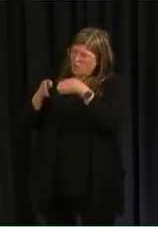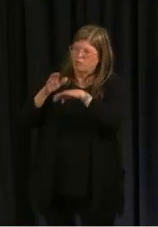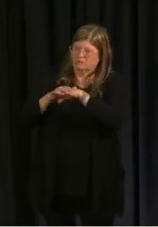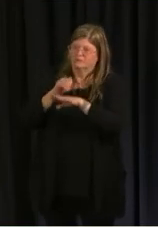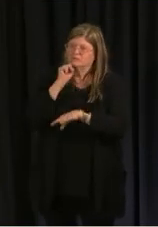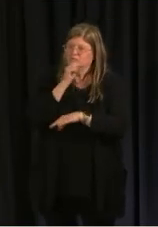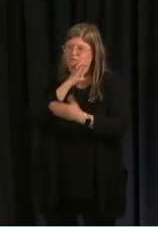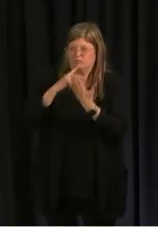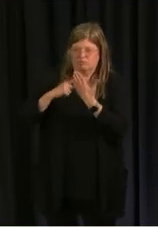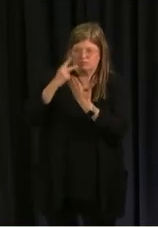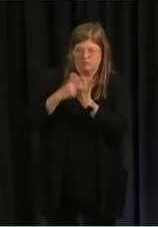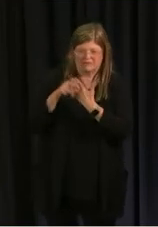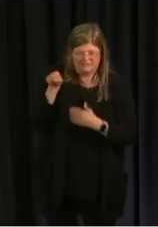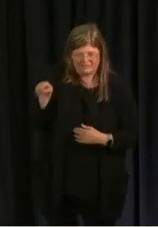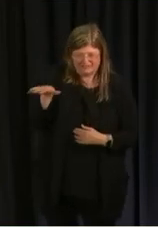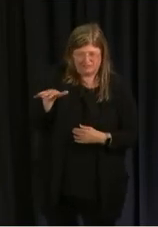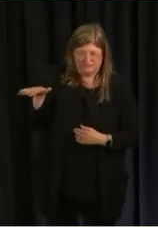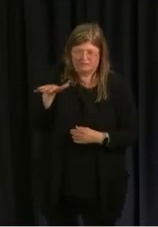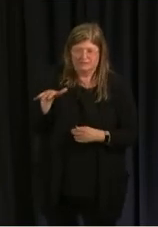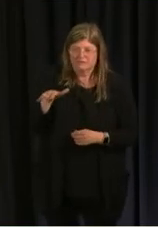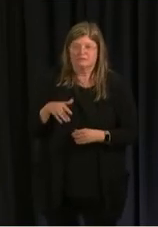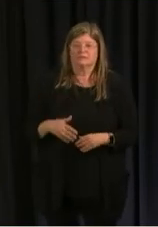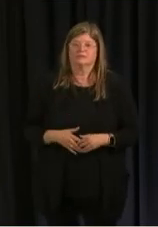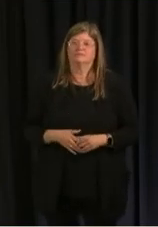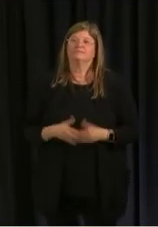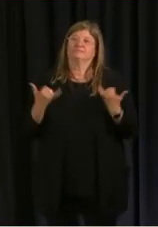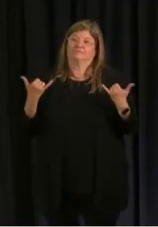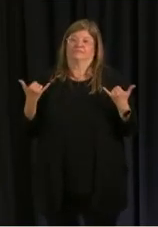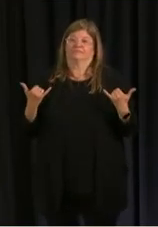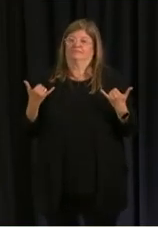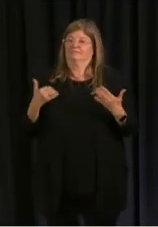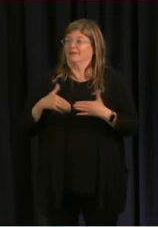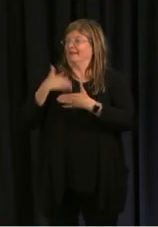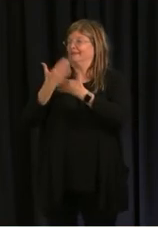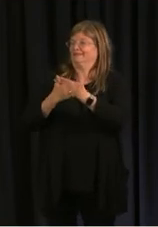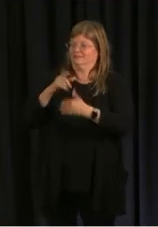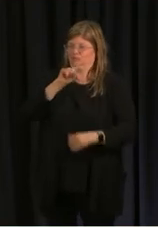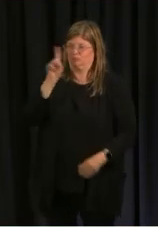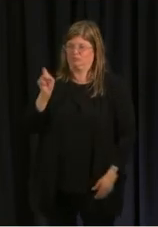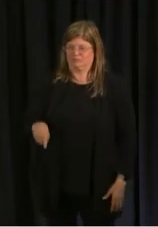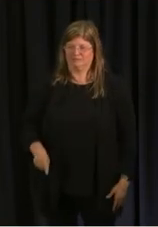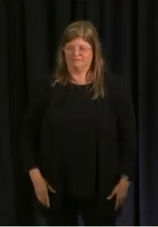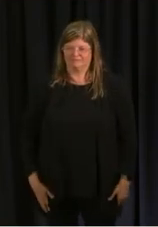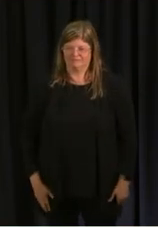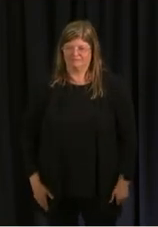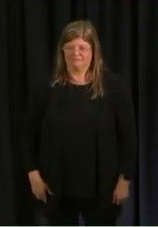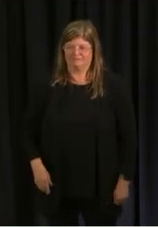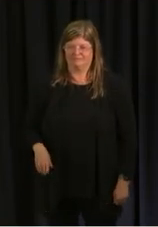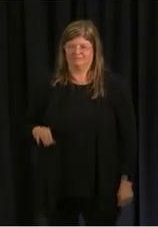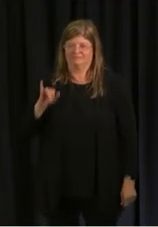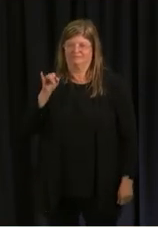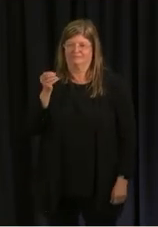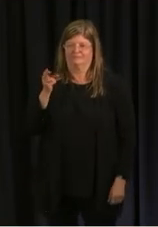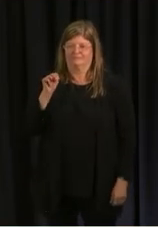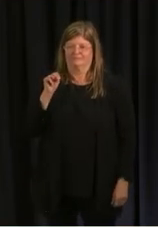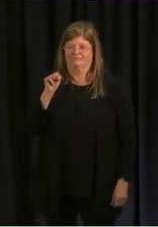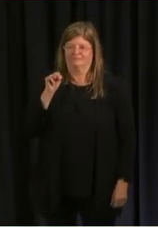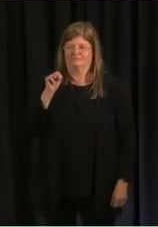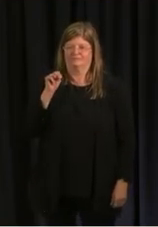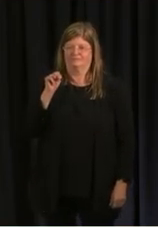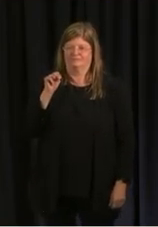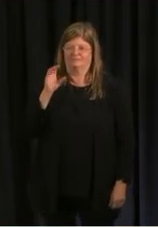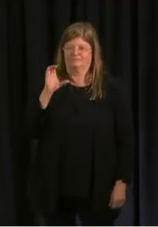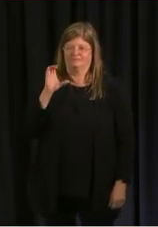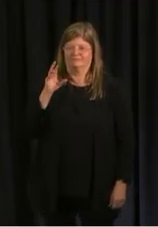we are going to go to our next question, which is from John Cross in Ward 8. John, your line is unmuted.